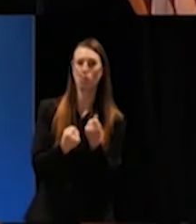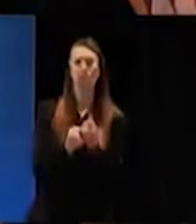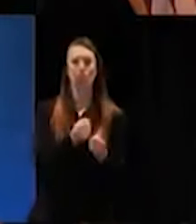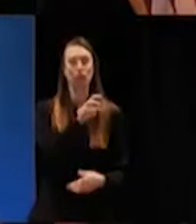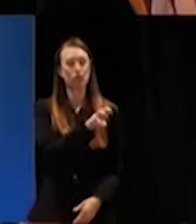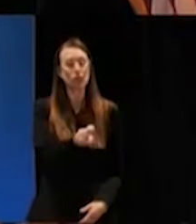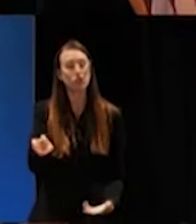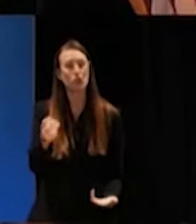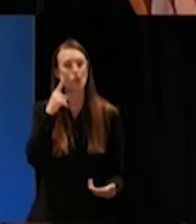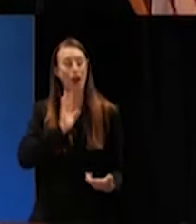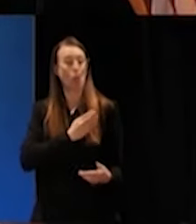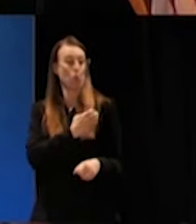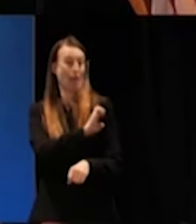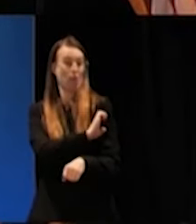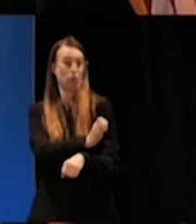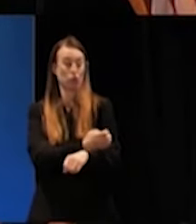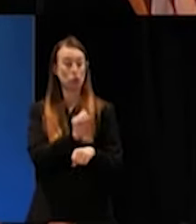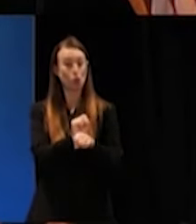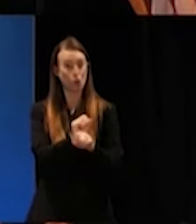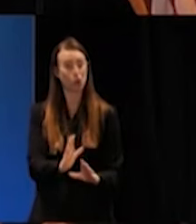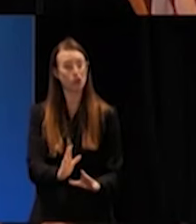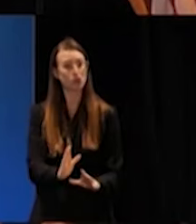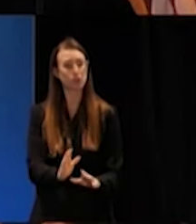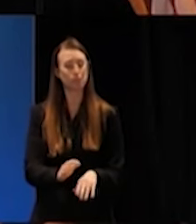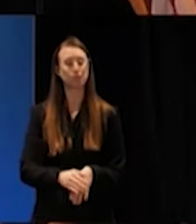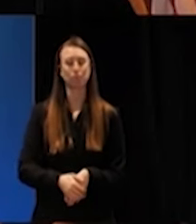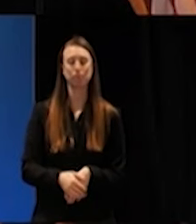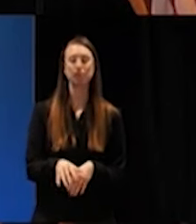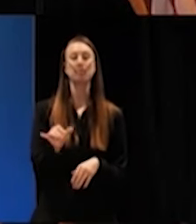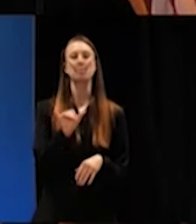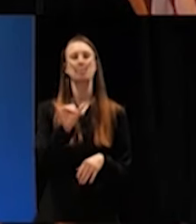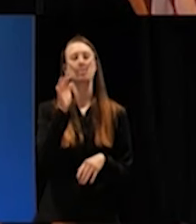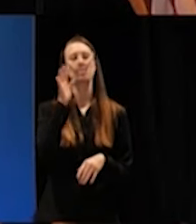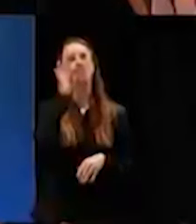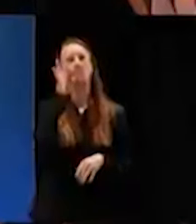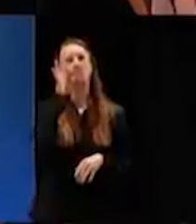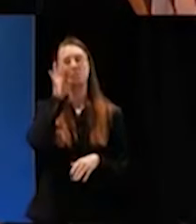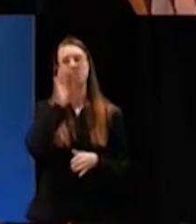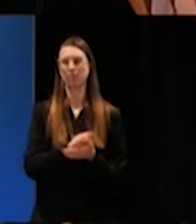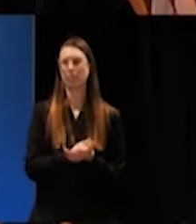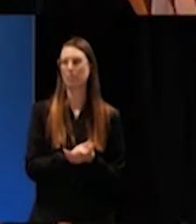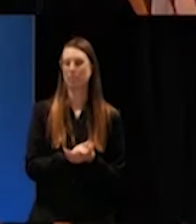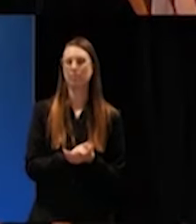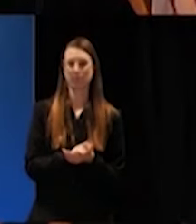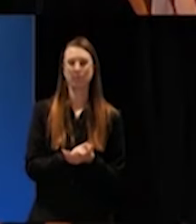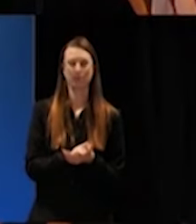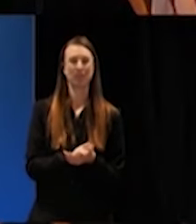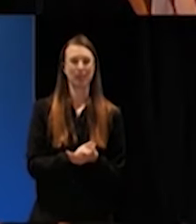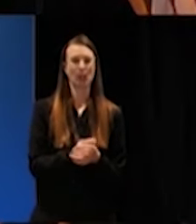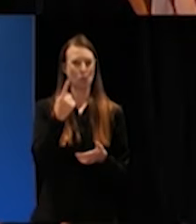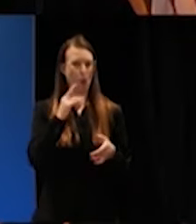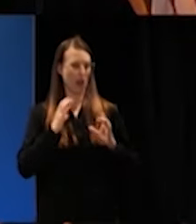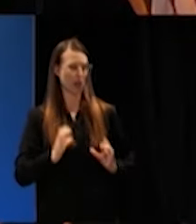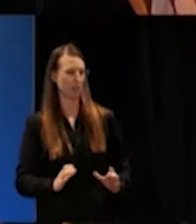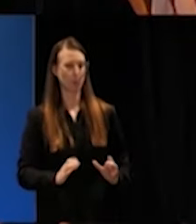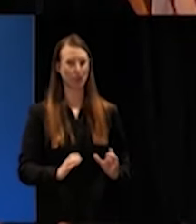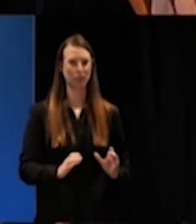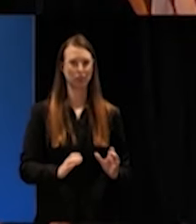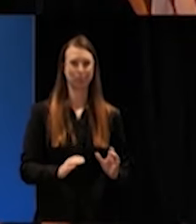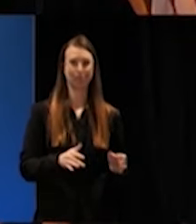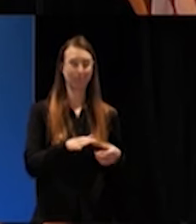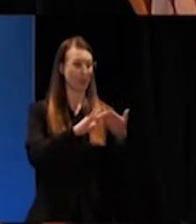our energy workers. And also the bills for our customers in disadvantaged communities, we have to make sure they have